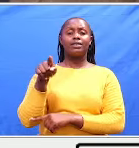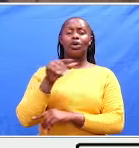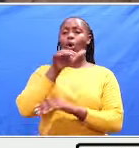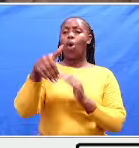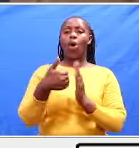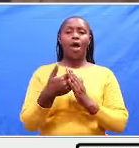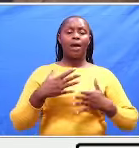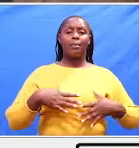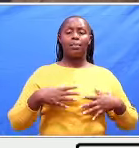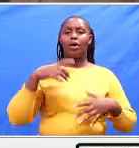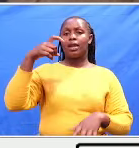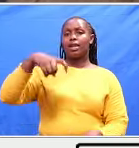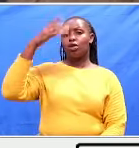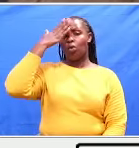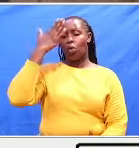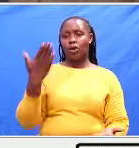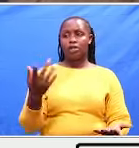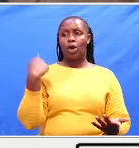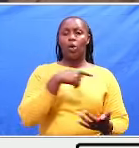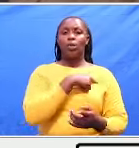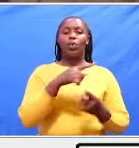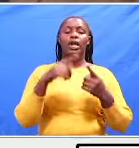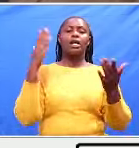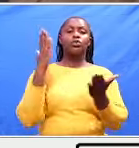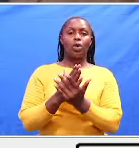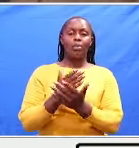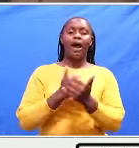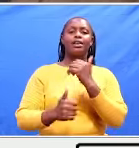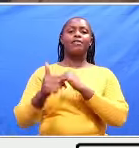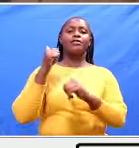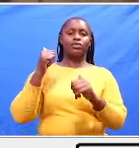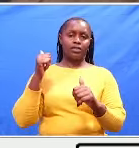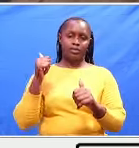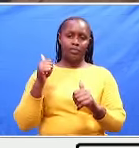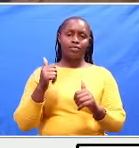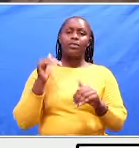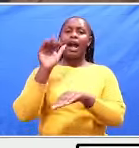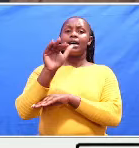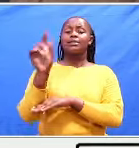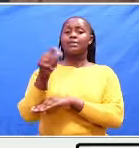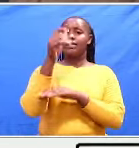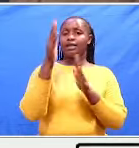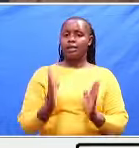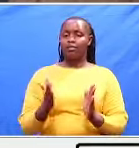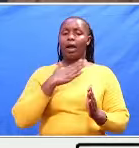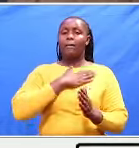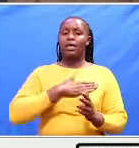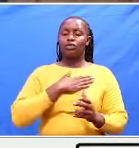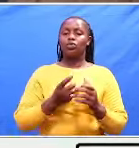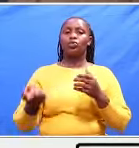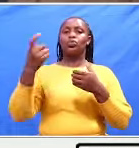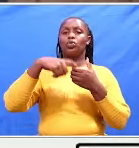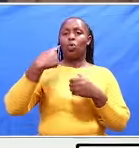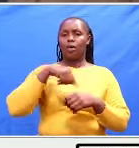know that we will resist them to the very end. We ask our fellow Kenyans to join us in